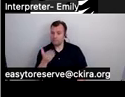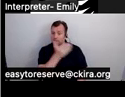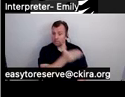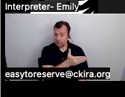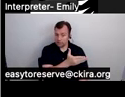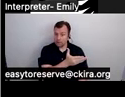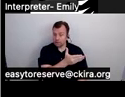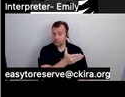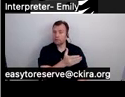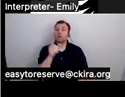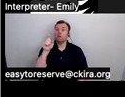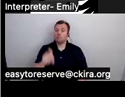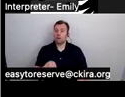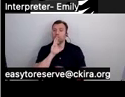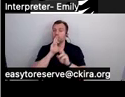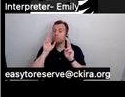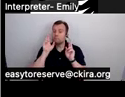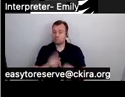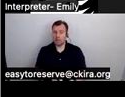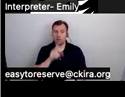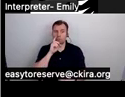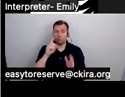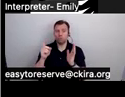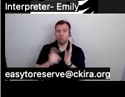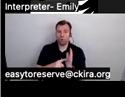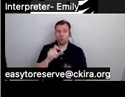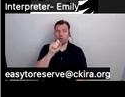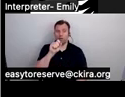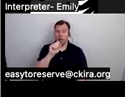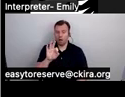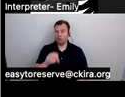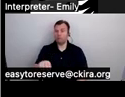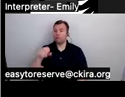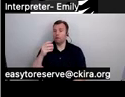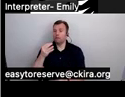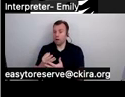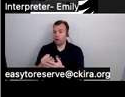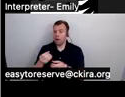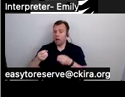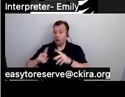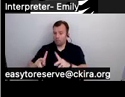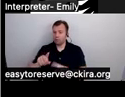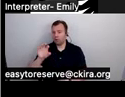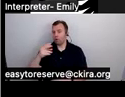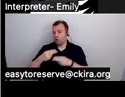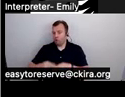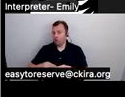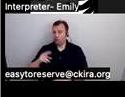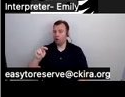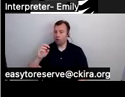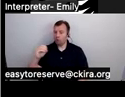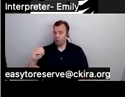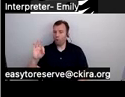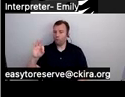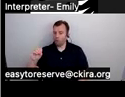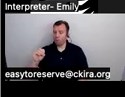it has to respond to what's called a Notice of Funding Opportunity, or a NOFO. Those of you who have done this before, this is a new term. It